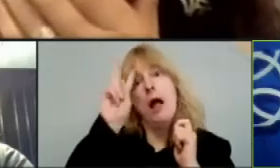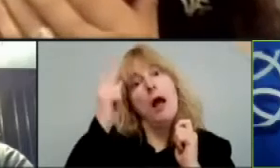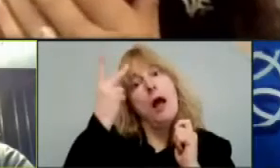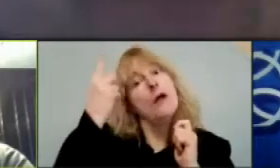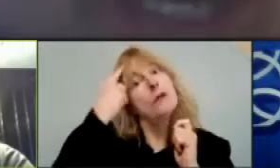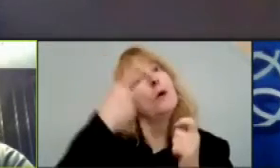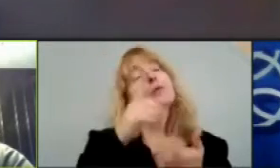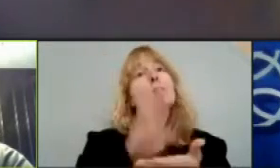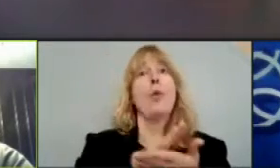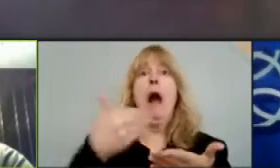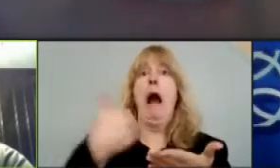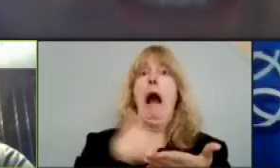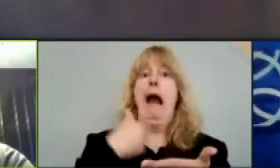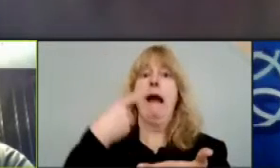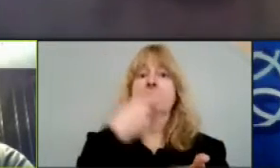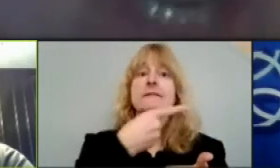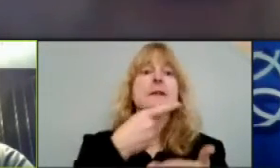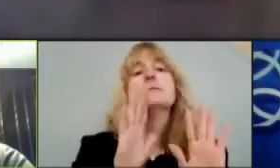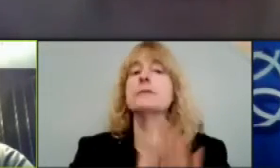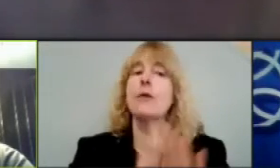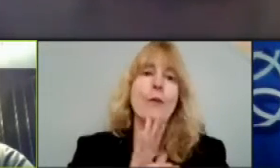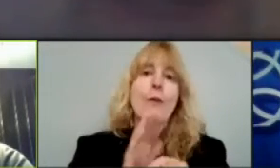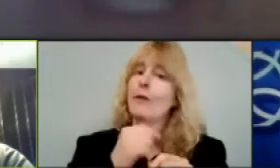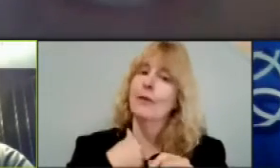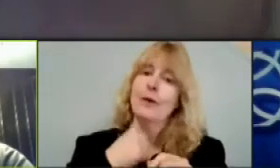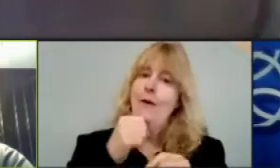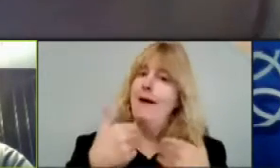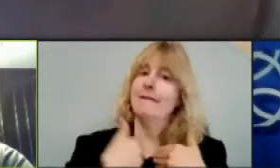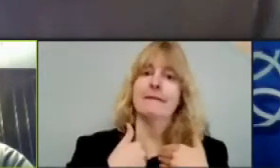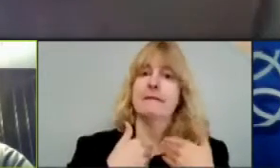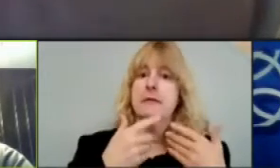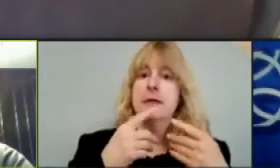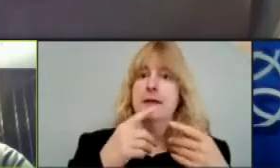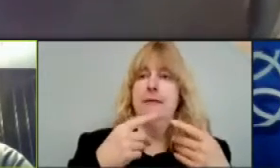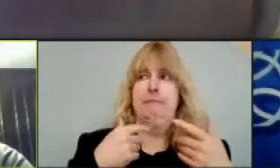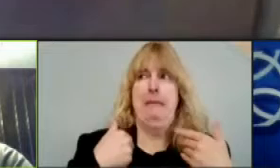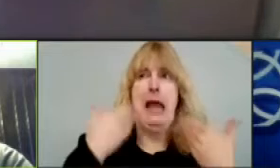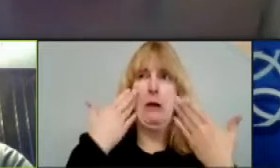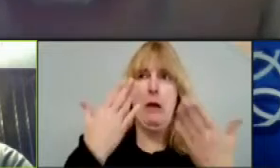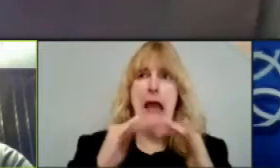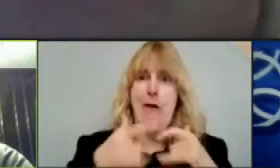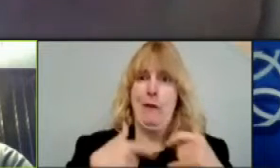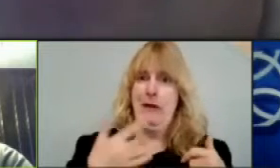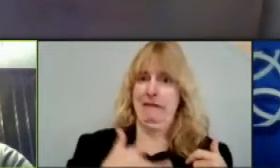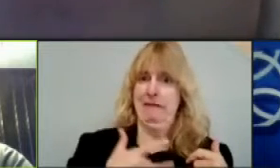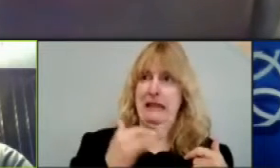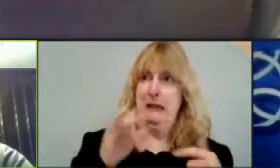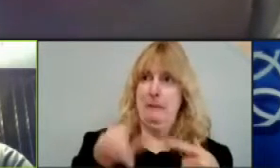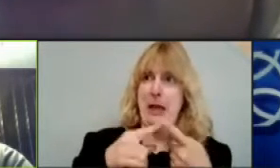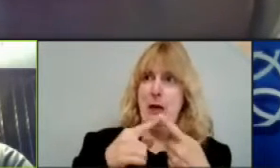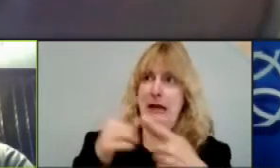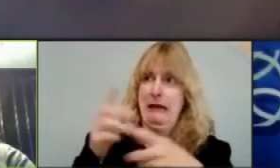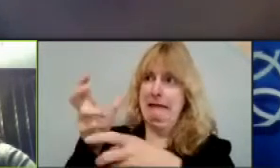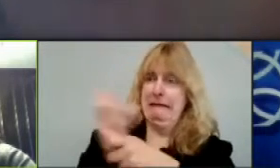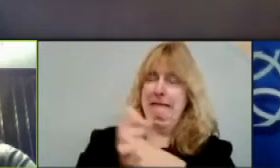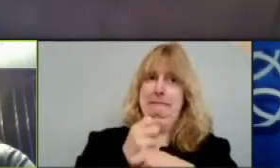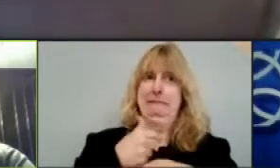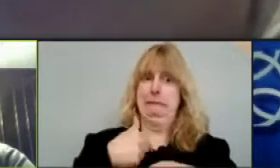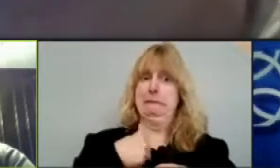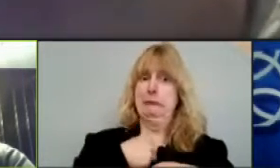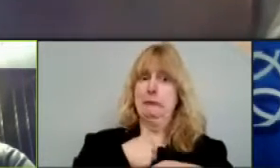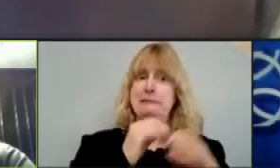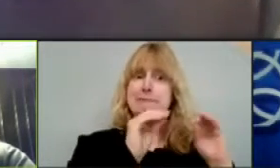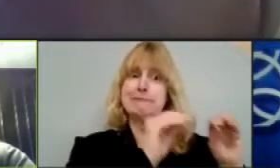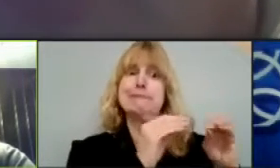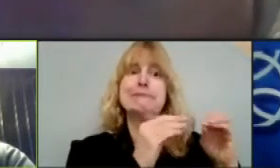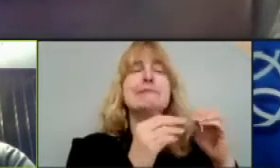do not have the vaccine. I don't know how we would feel about having it in the first place, but no, we don't have access to it. We believe that